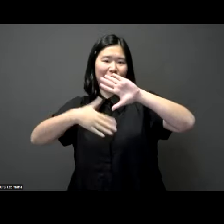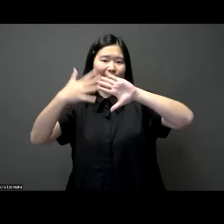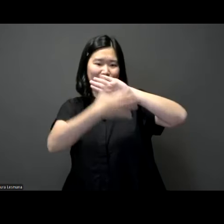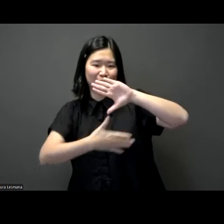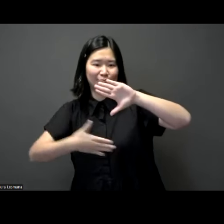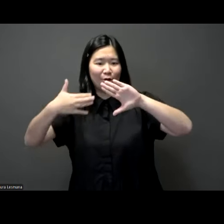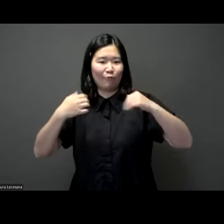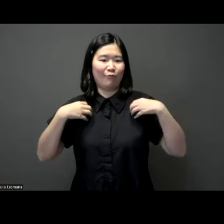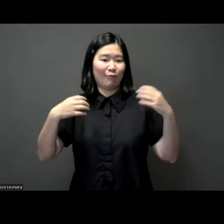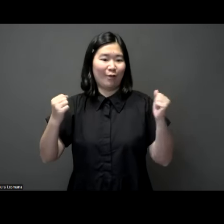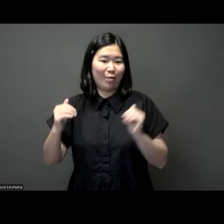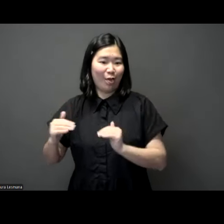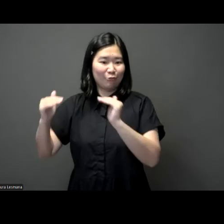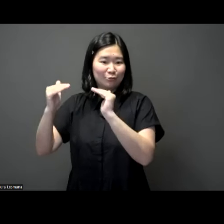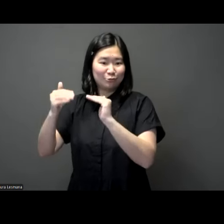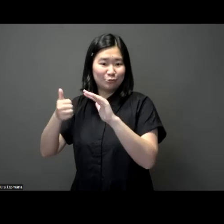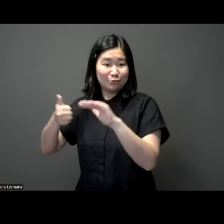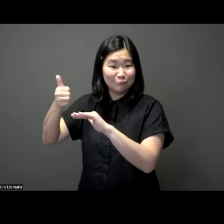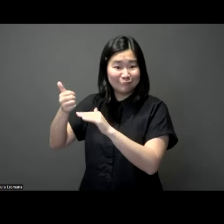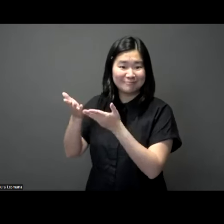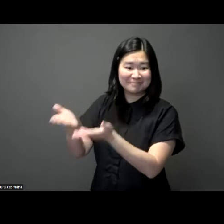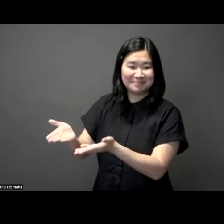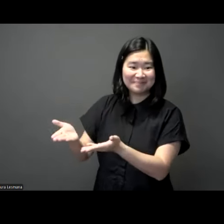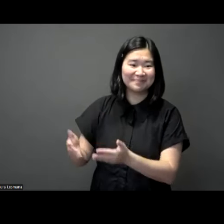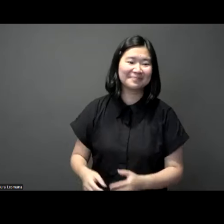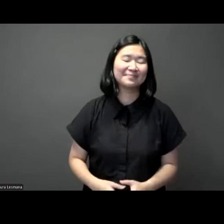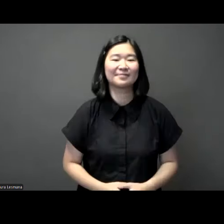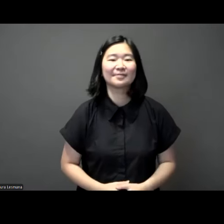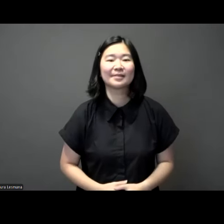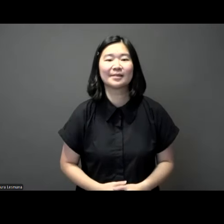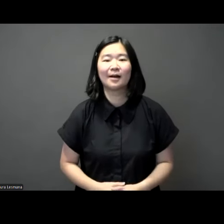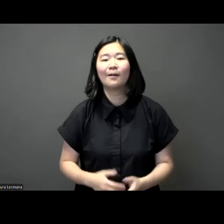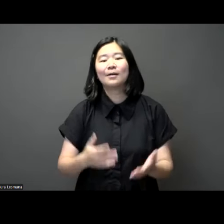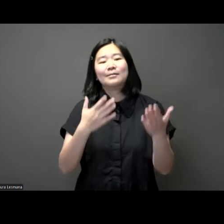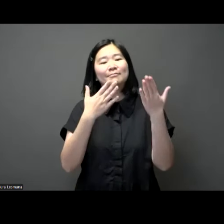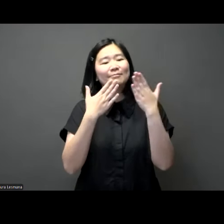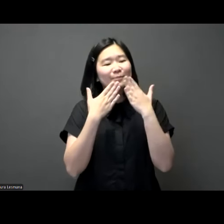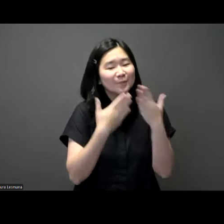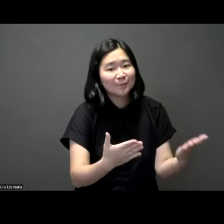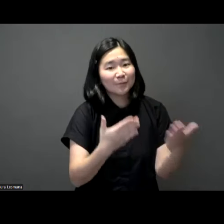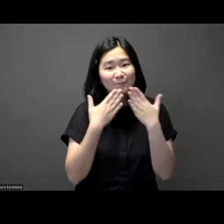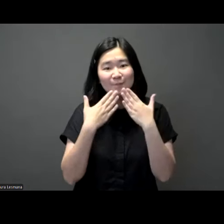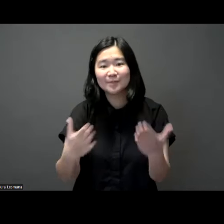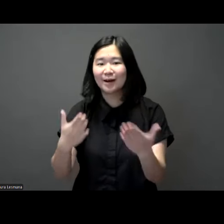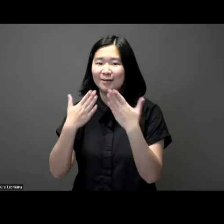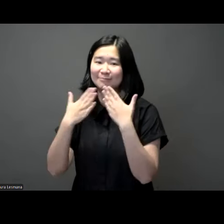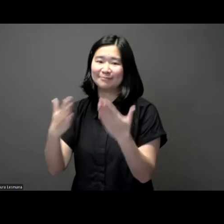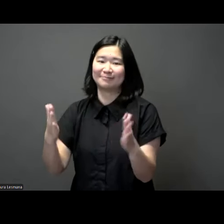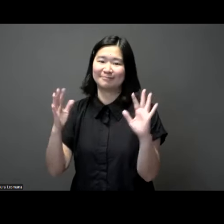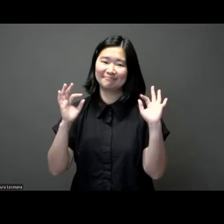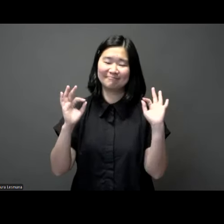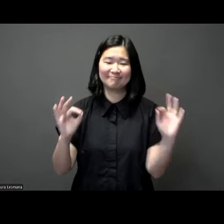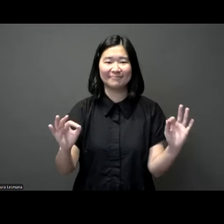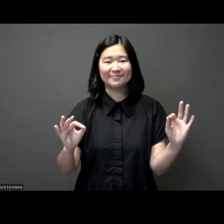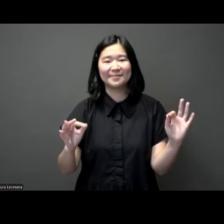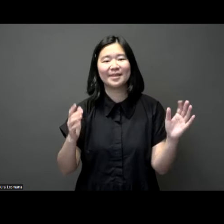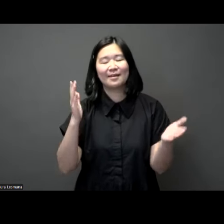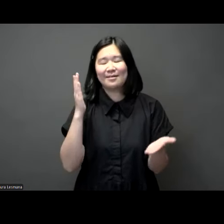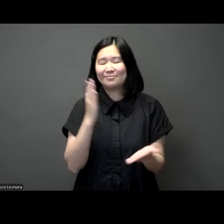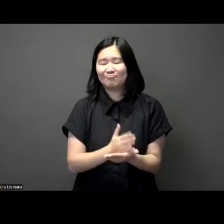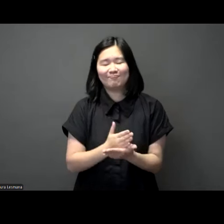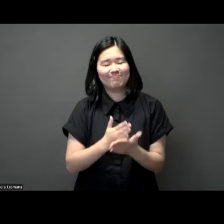much. It's a real pleasure to welcome you here as the Department Director on Social and Environmental